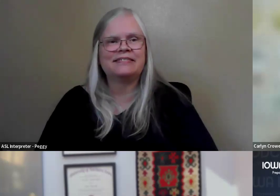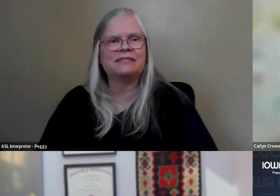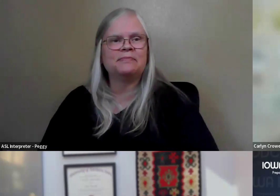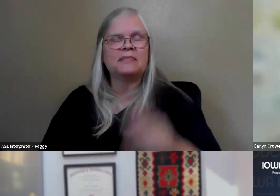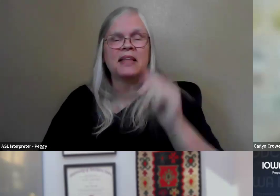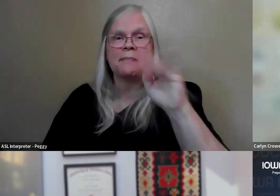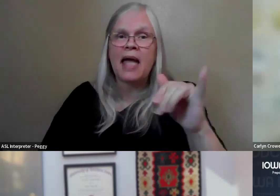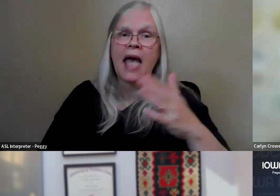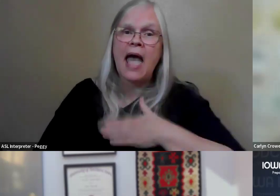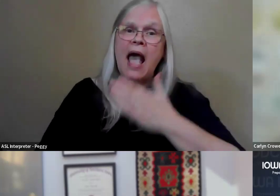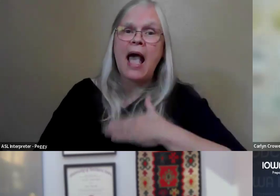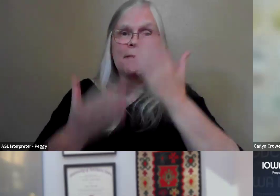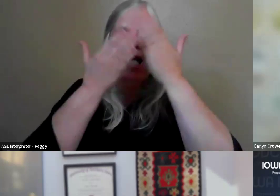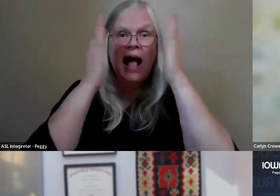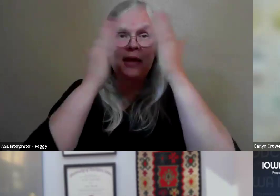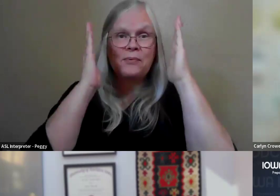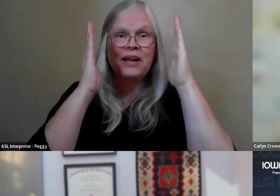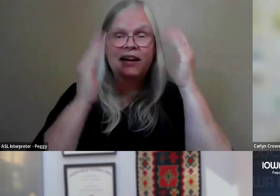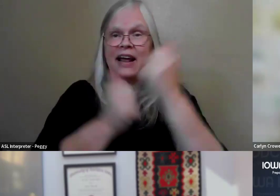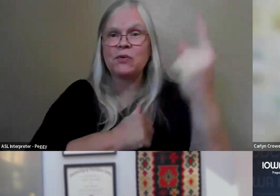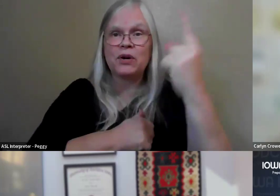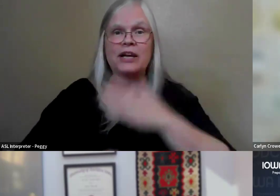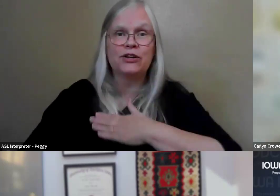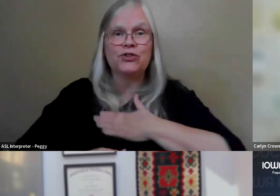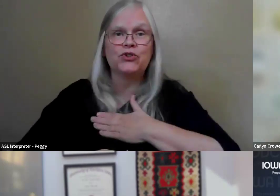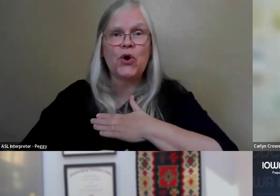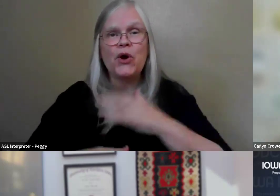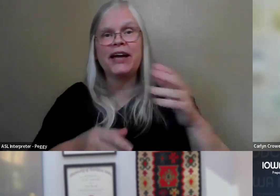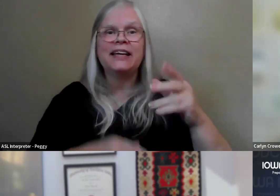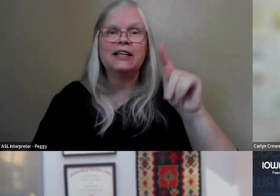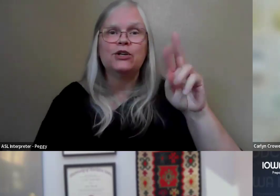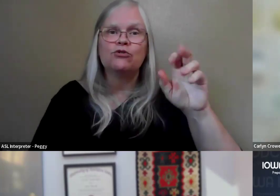Well, happy Halloween, everyone. Enjoy trick-or-treating.